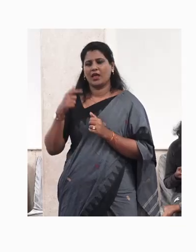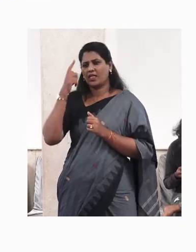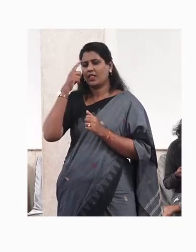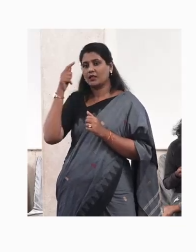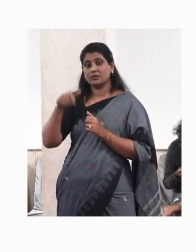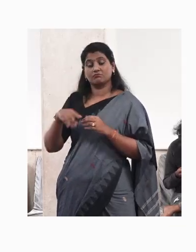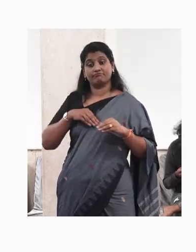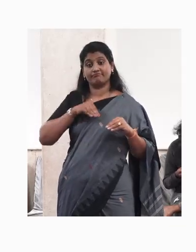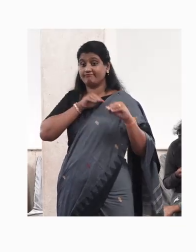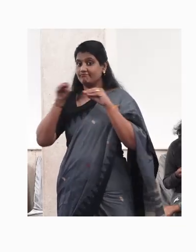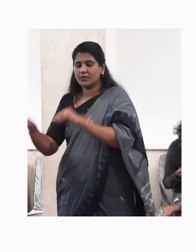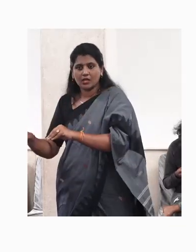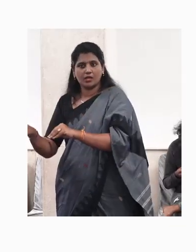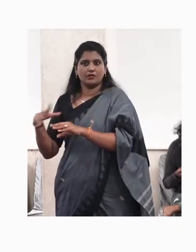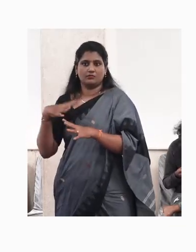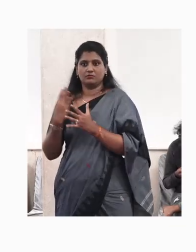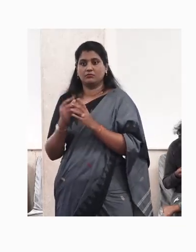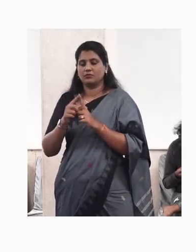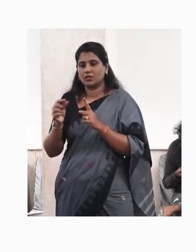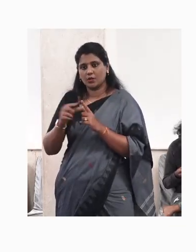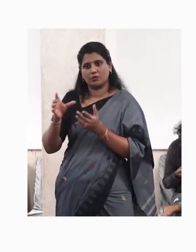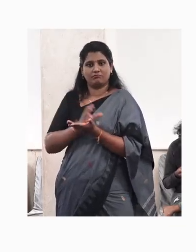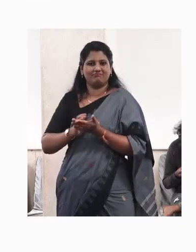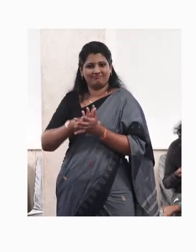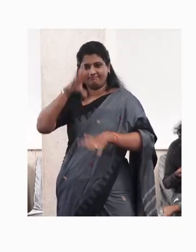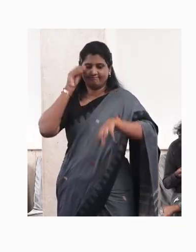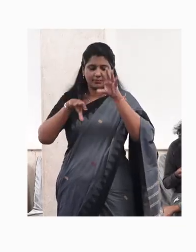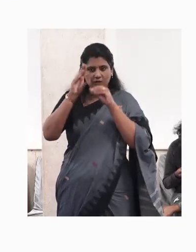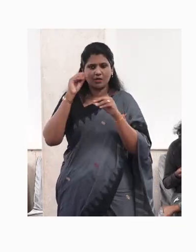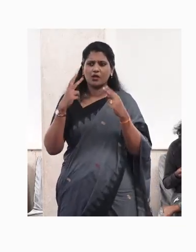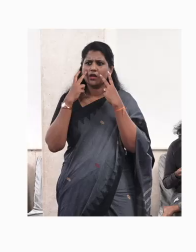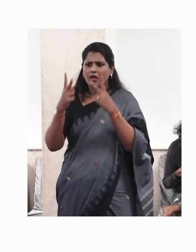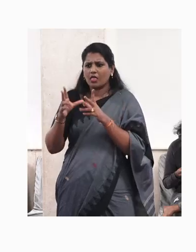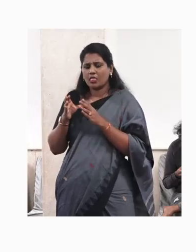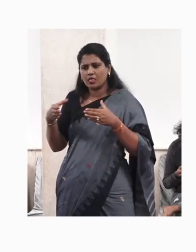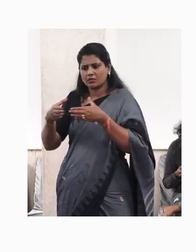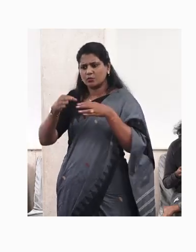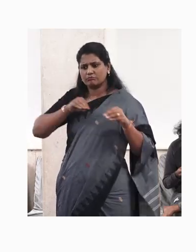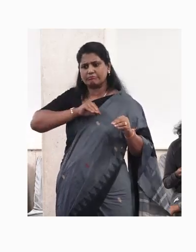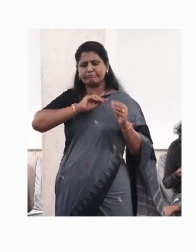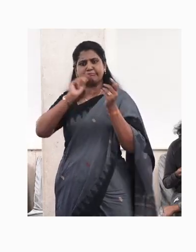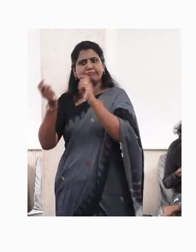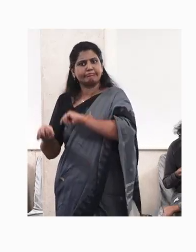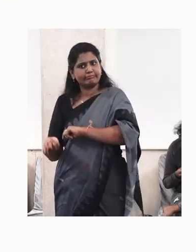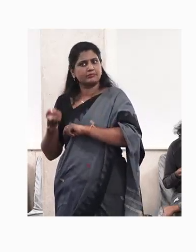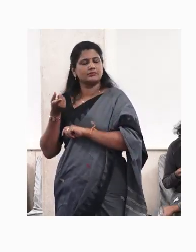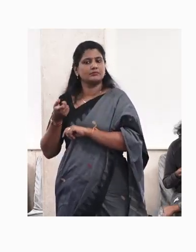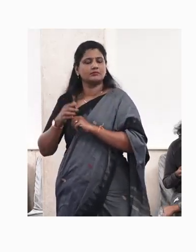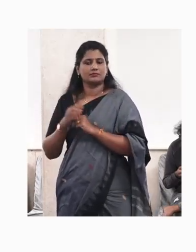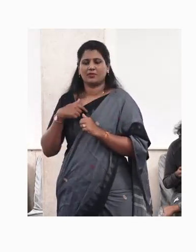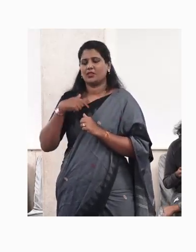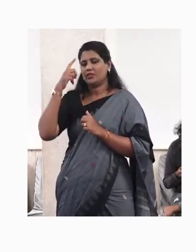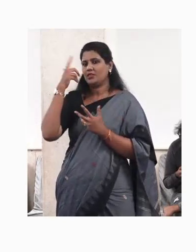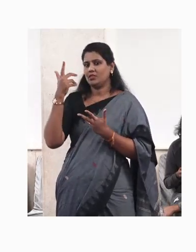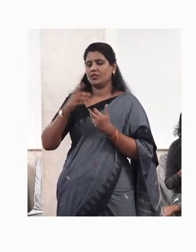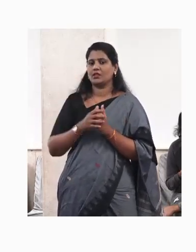really shifted for me when we were doing the classes and seeing those group dynamics shift. I think for